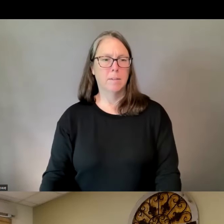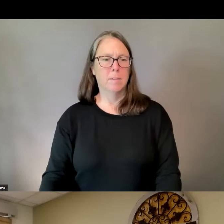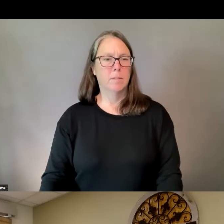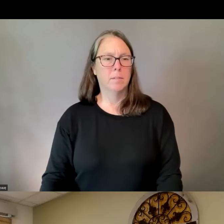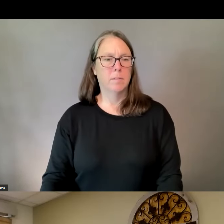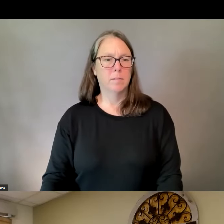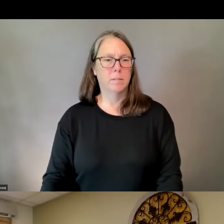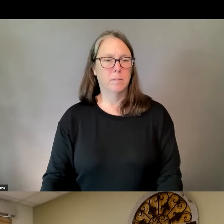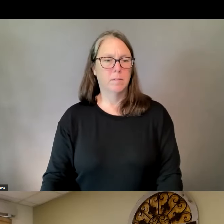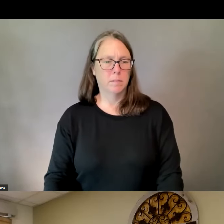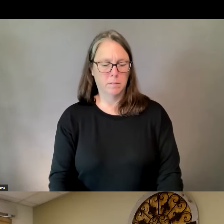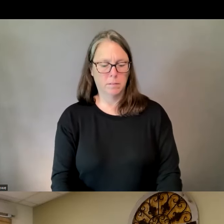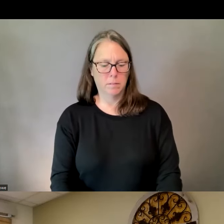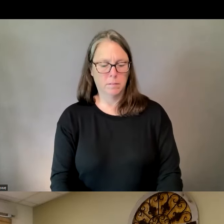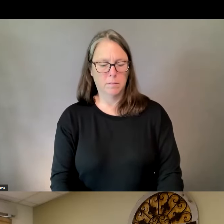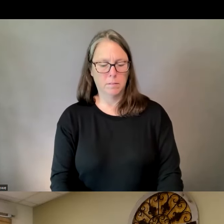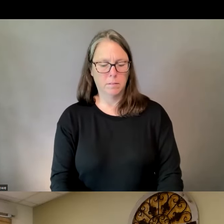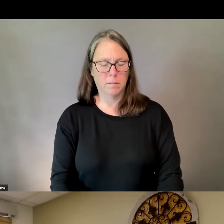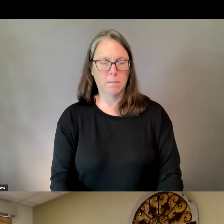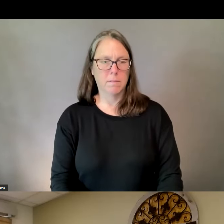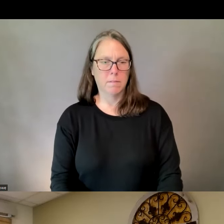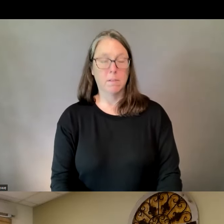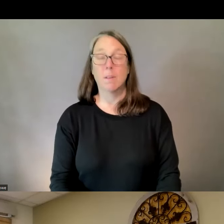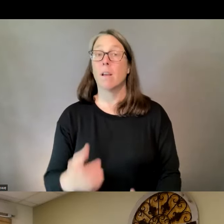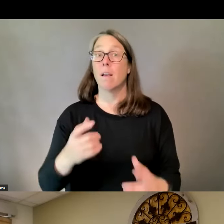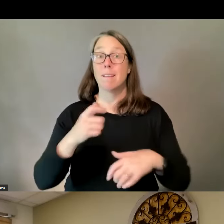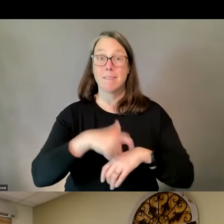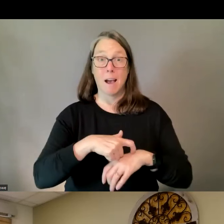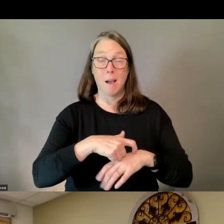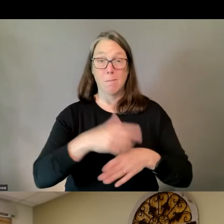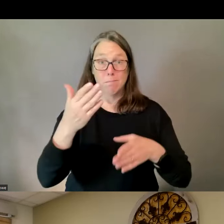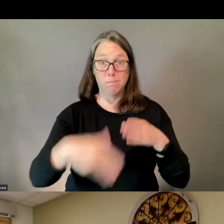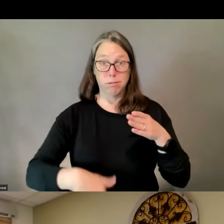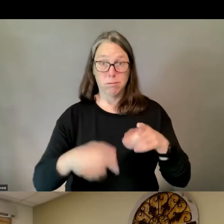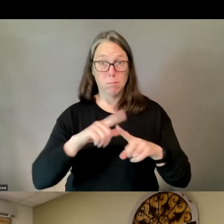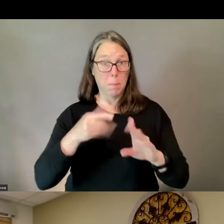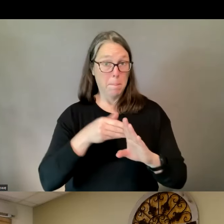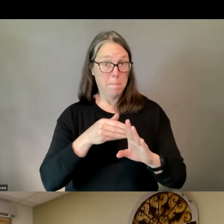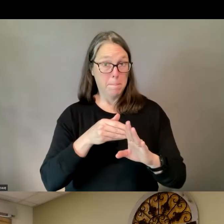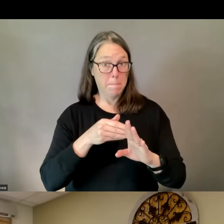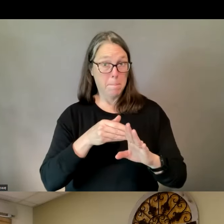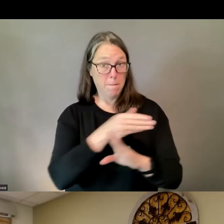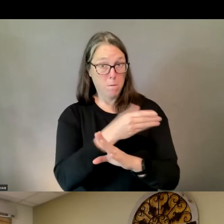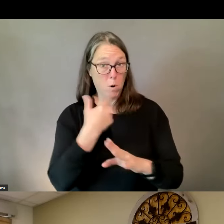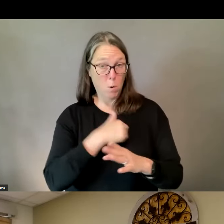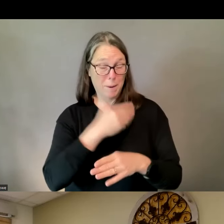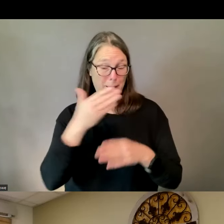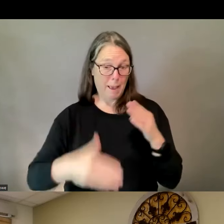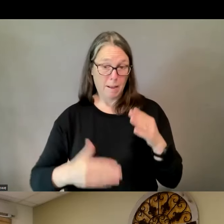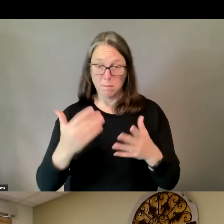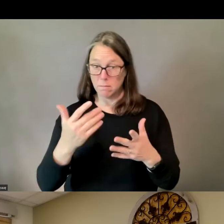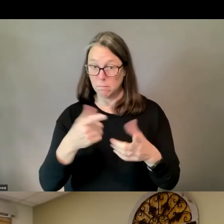Wonderful, thank you. We are at time, but before we end today's session, do you have any final thoughts you'd like to share with the